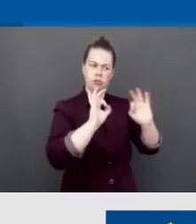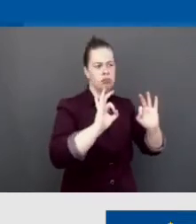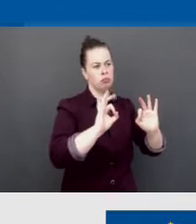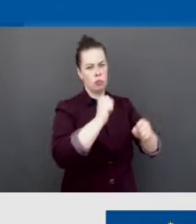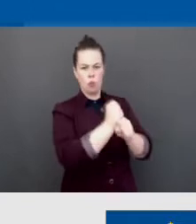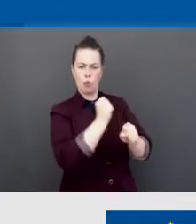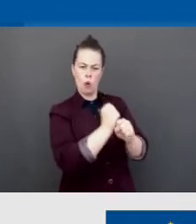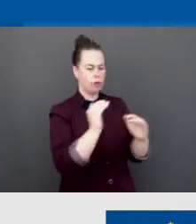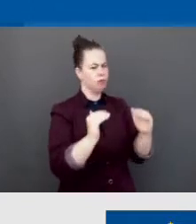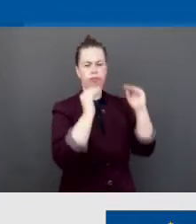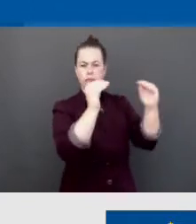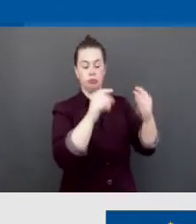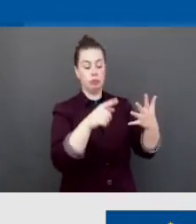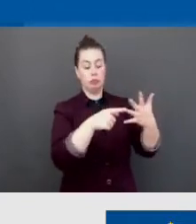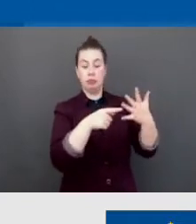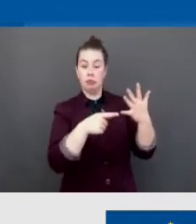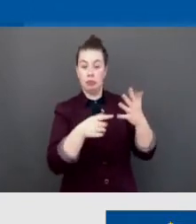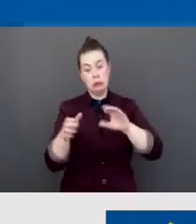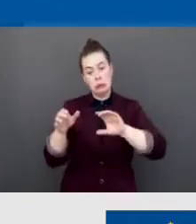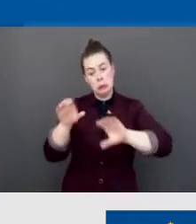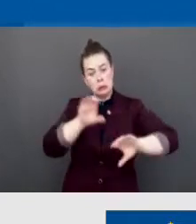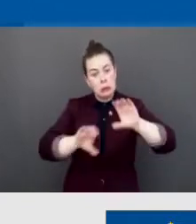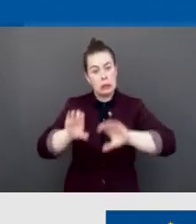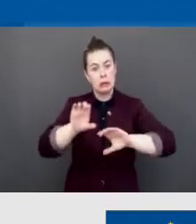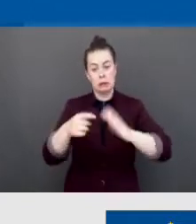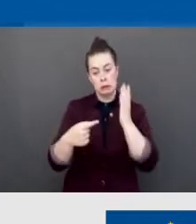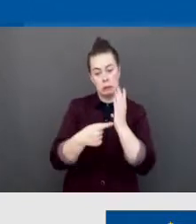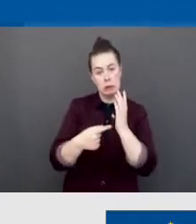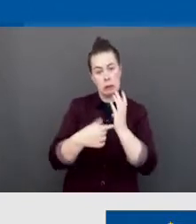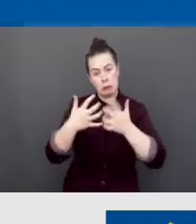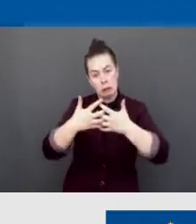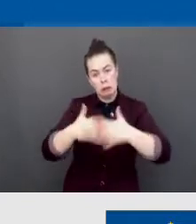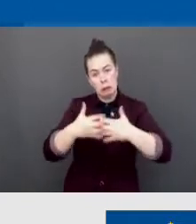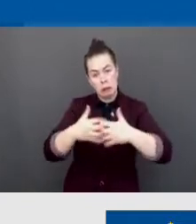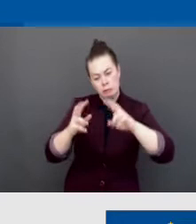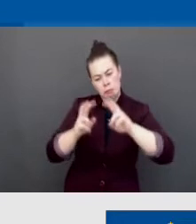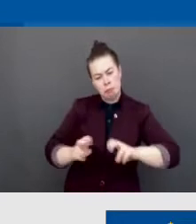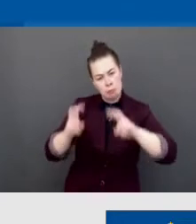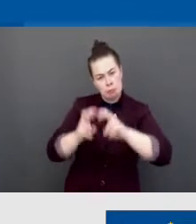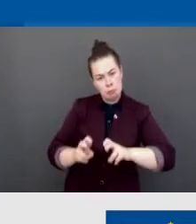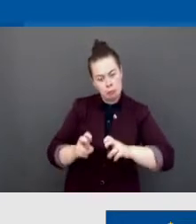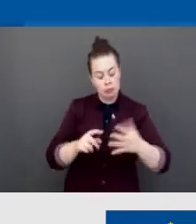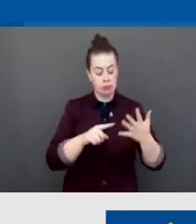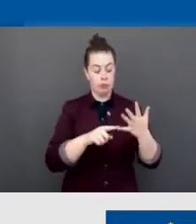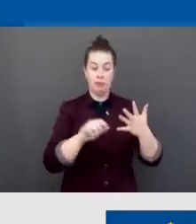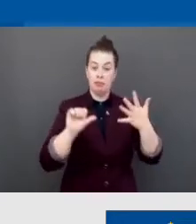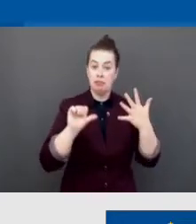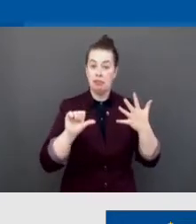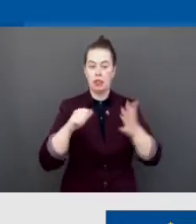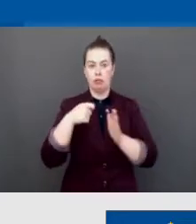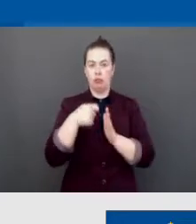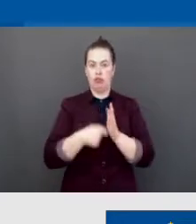and invest in certification of quality, scientific and technological research and